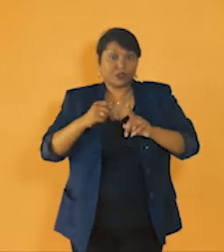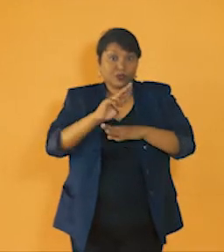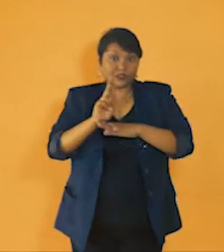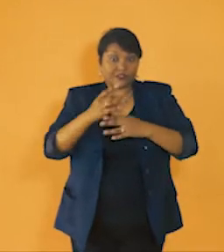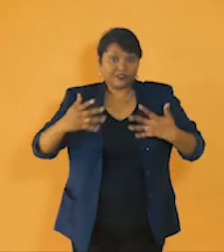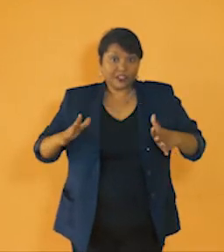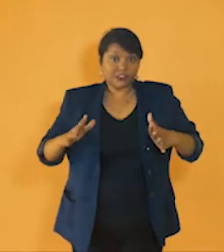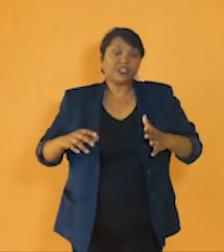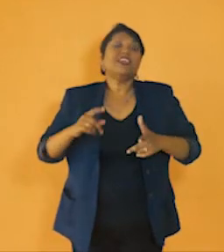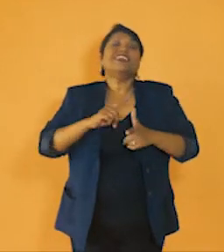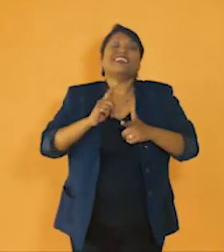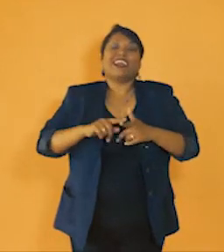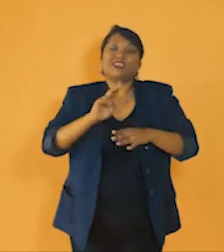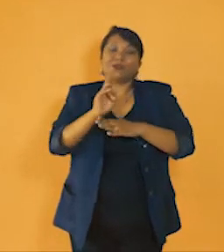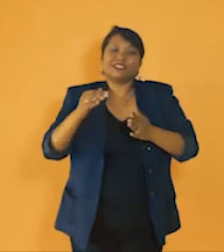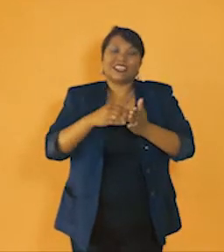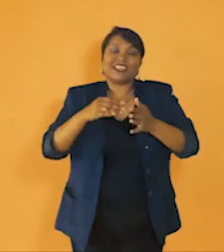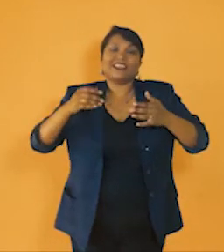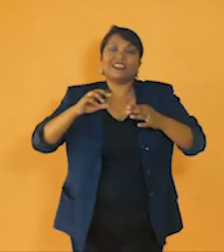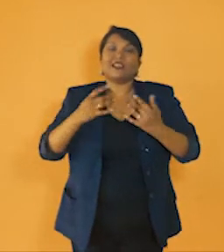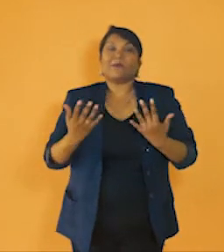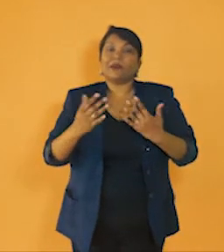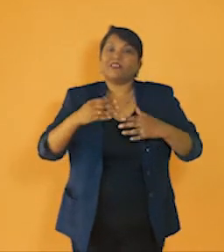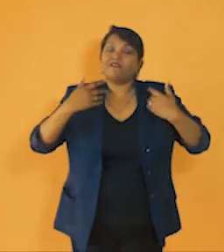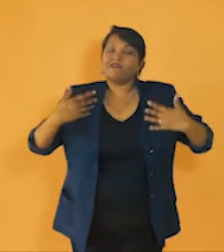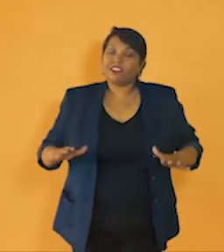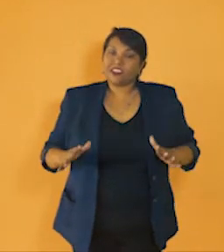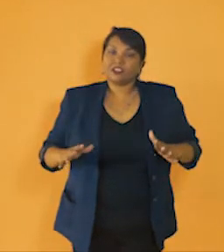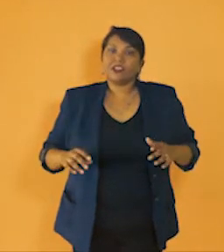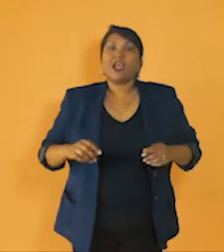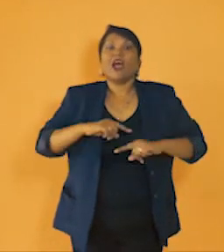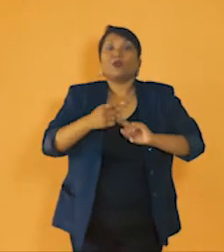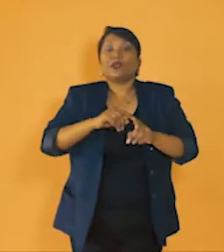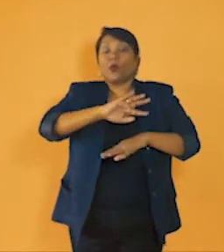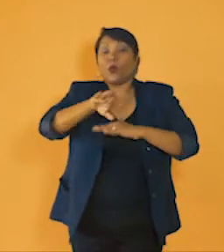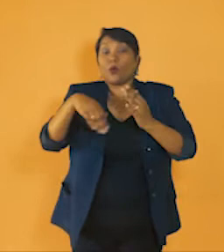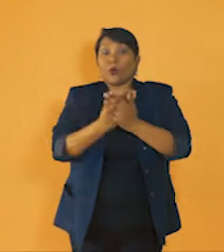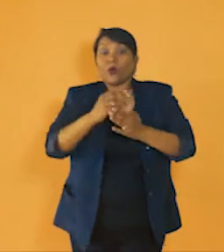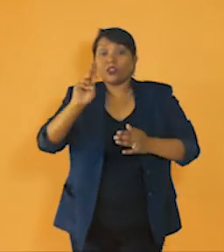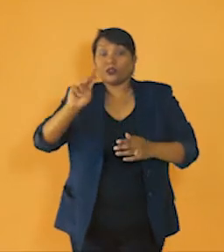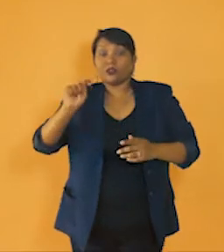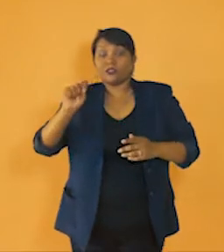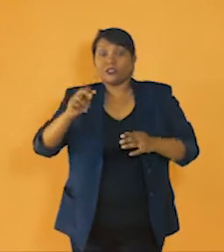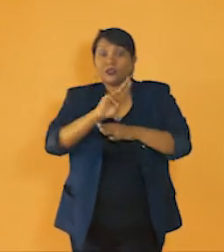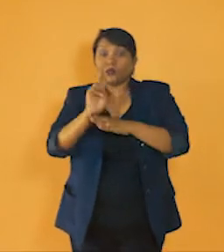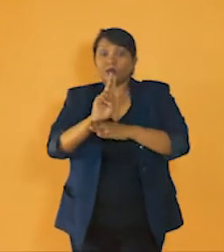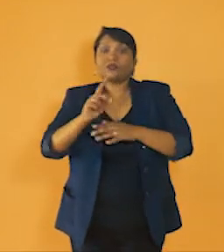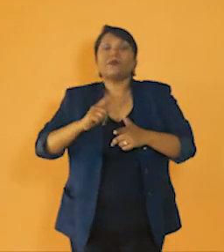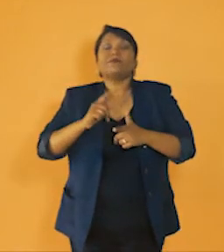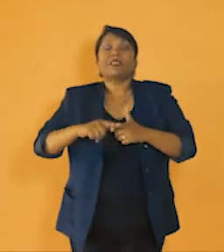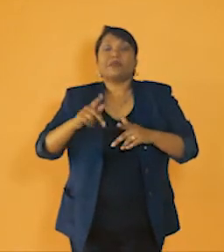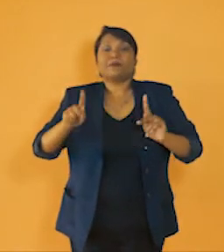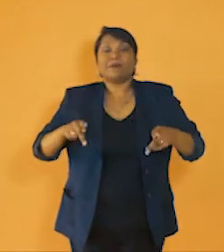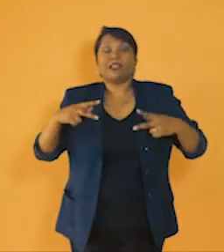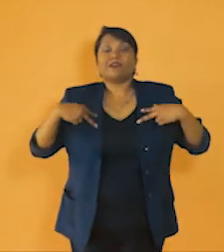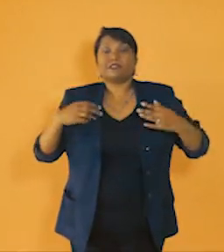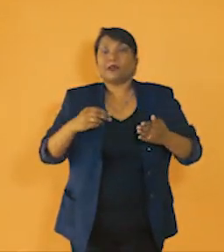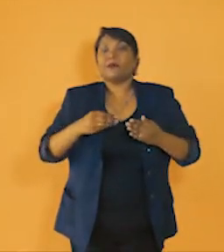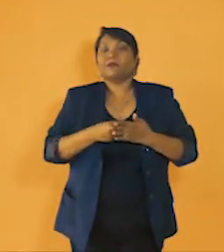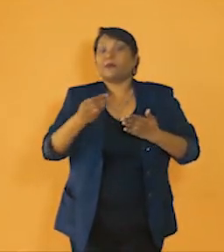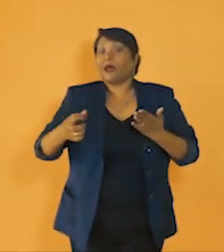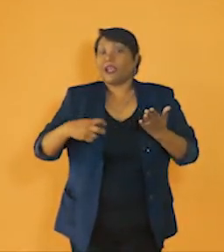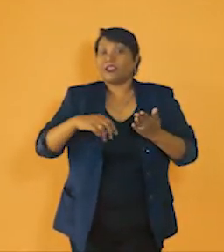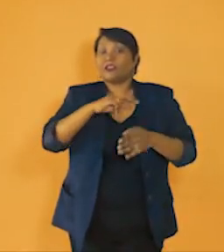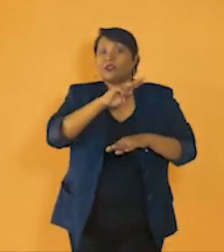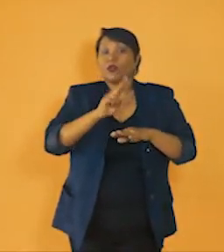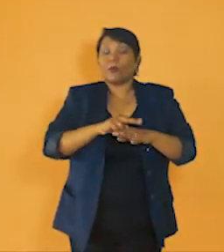up, people have to buy the tickets with regular money and they have to pay the full price. So it pushes the demand for these tokens as well, don't you think?